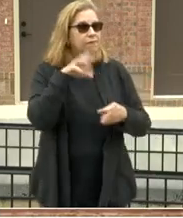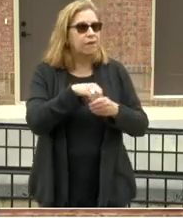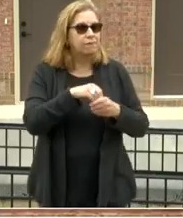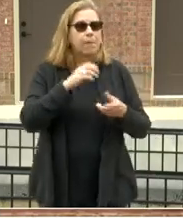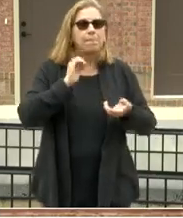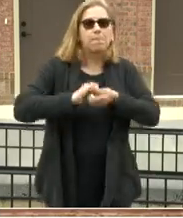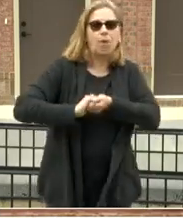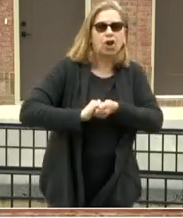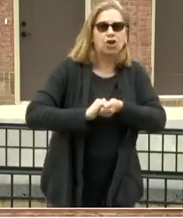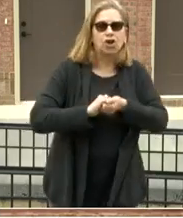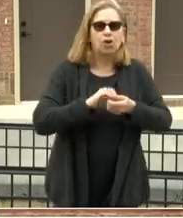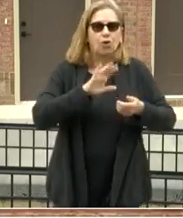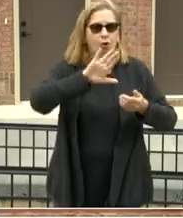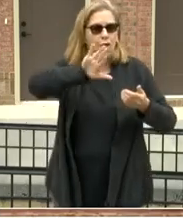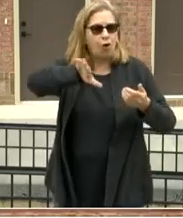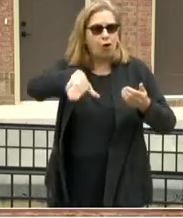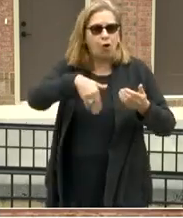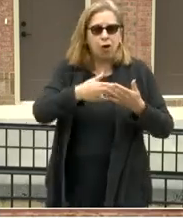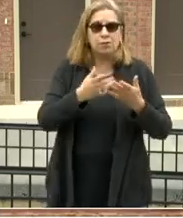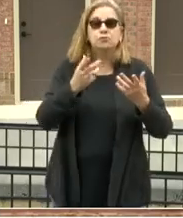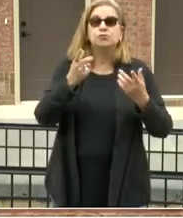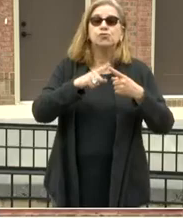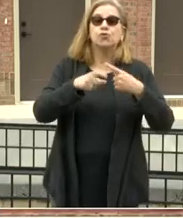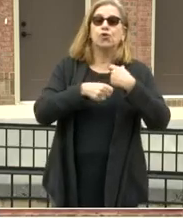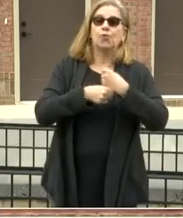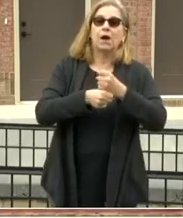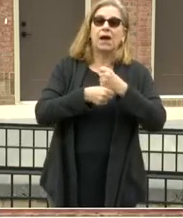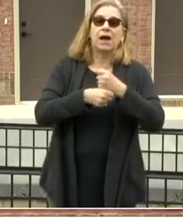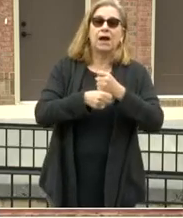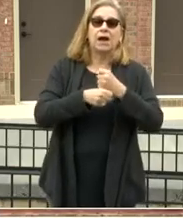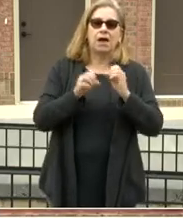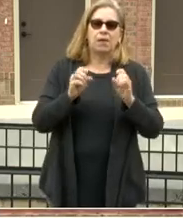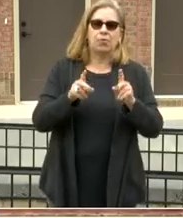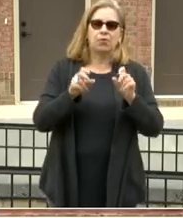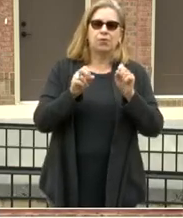today. I can't wait to cut the ribbon and celebrate this opportunity. Thank you all.